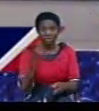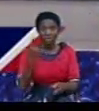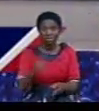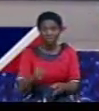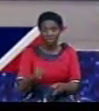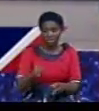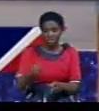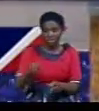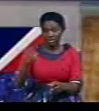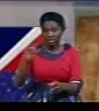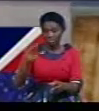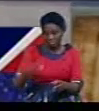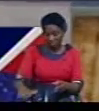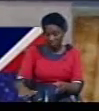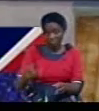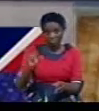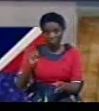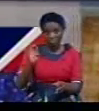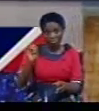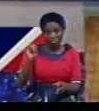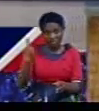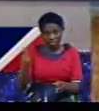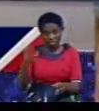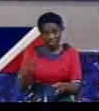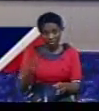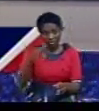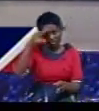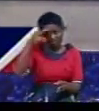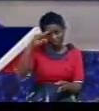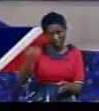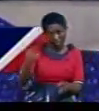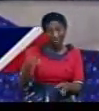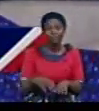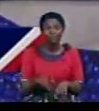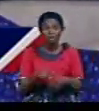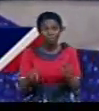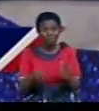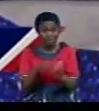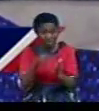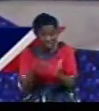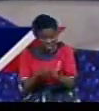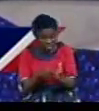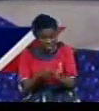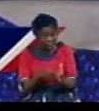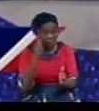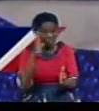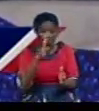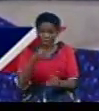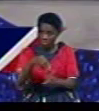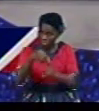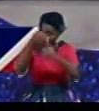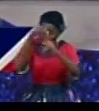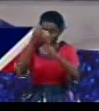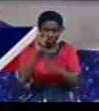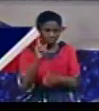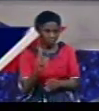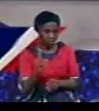man but this is going to be unique distinct